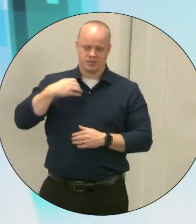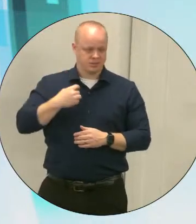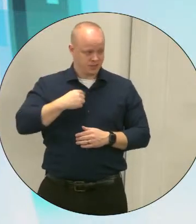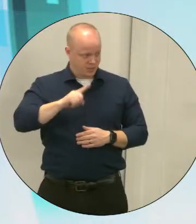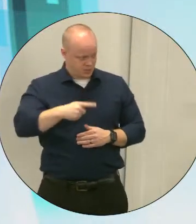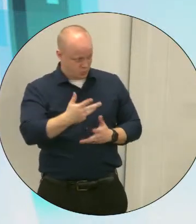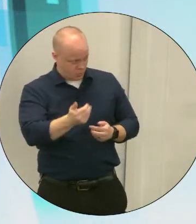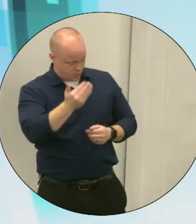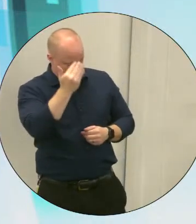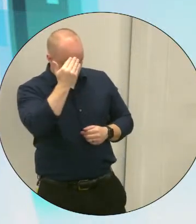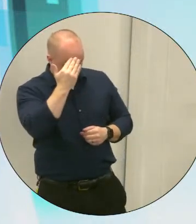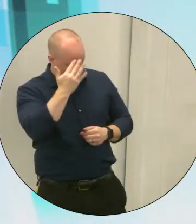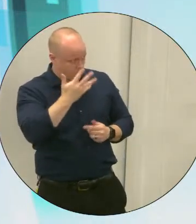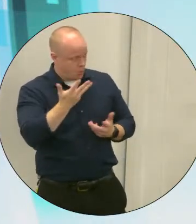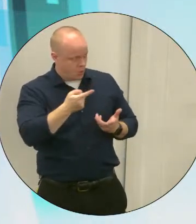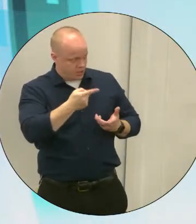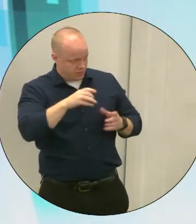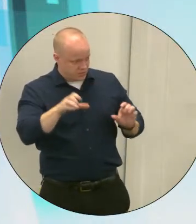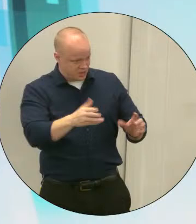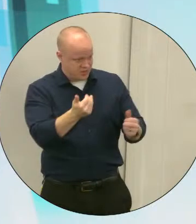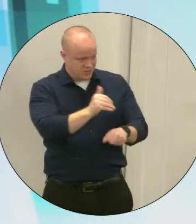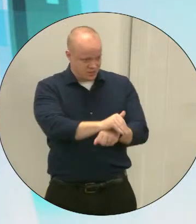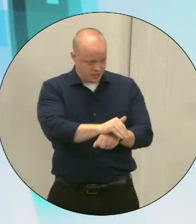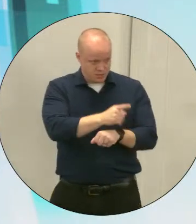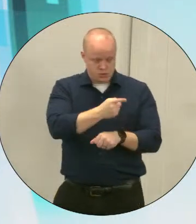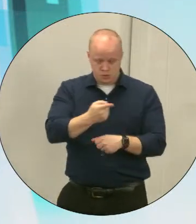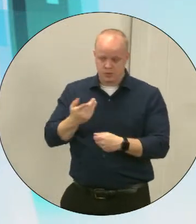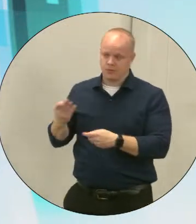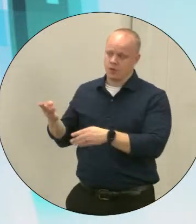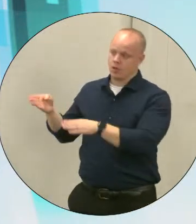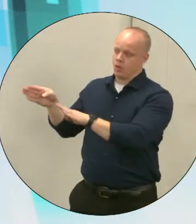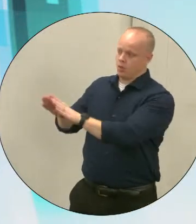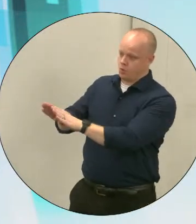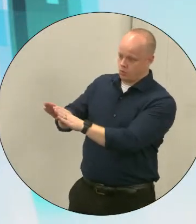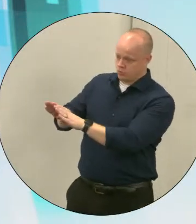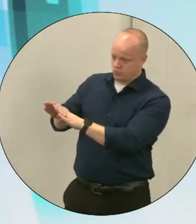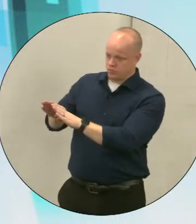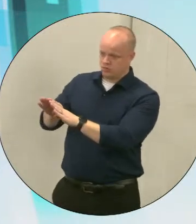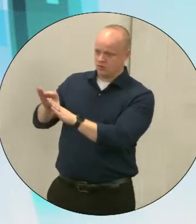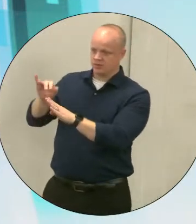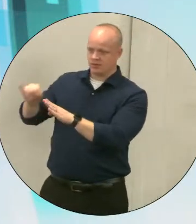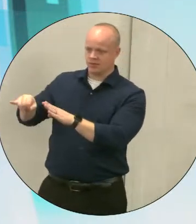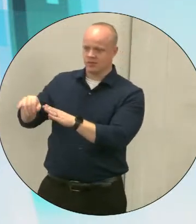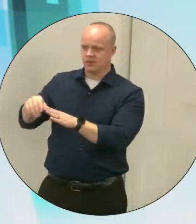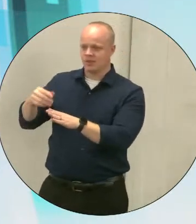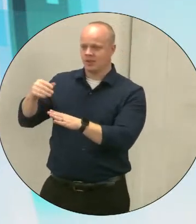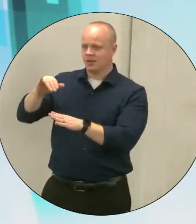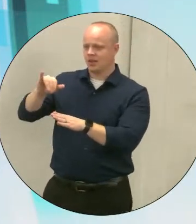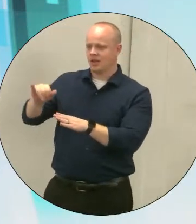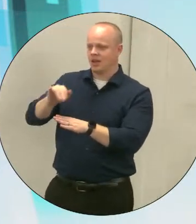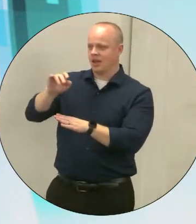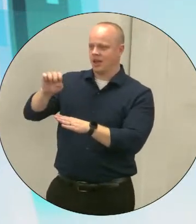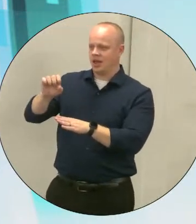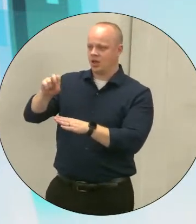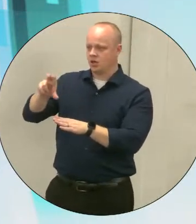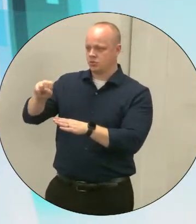to know what you have done tonight, and that is you have closed the door on the Jesus